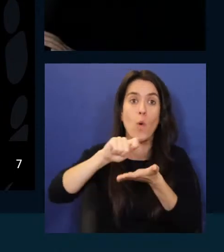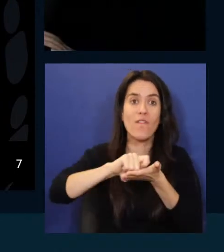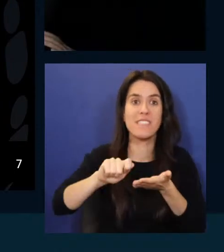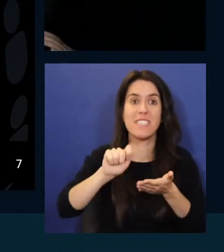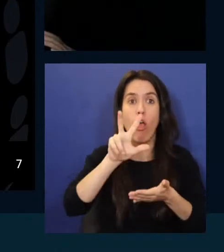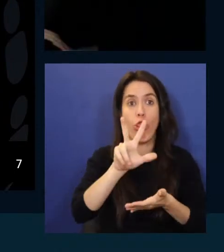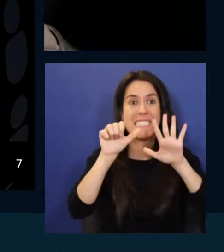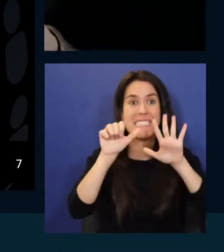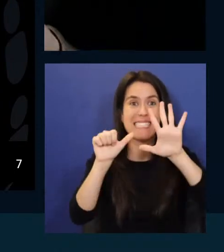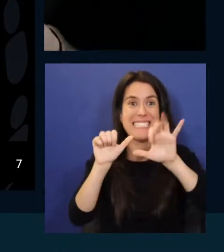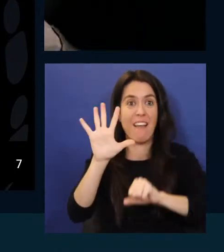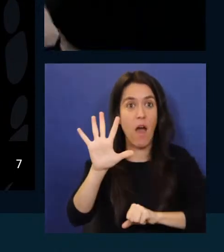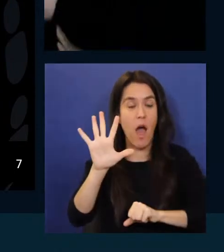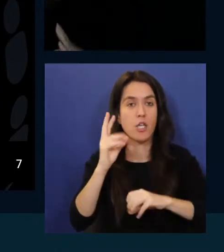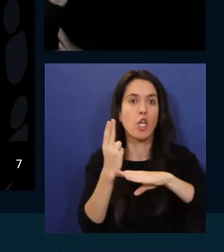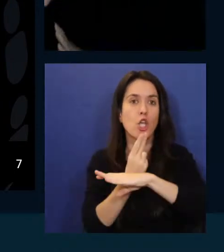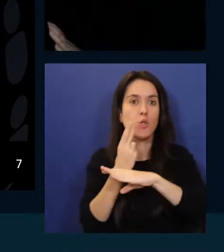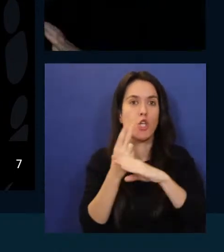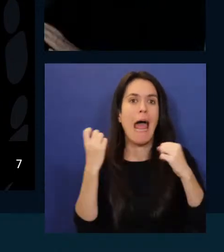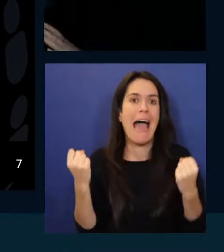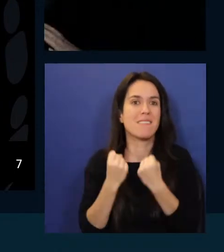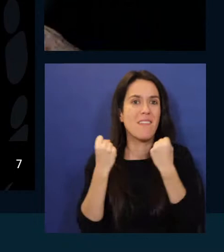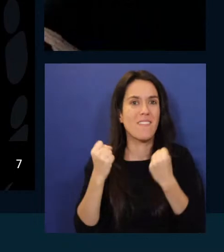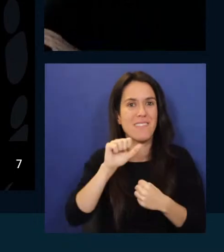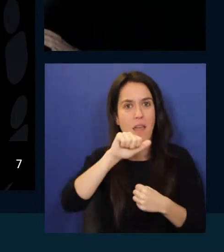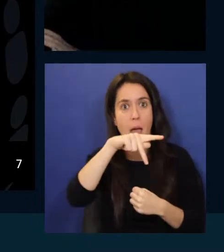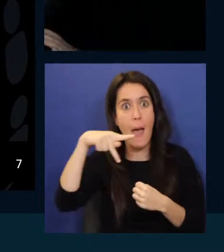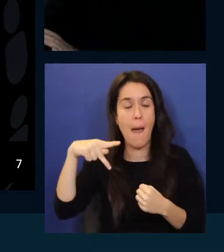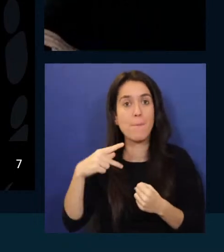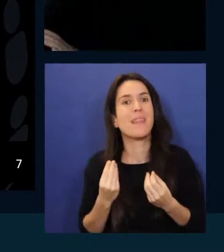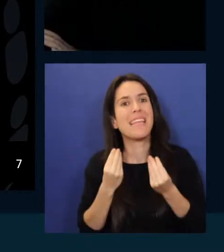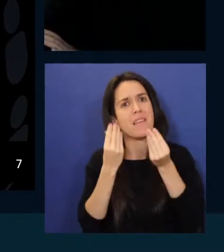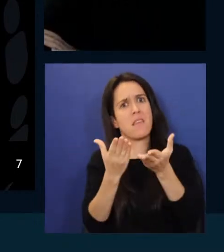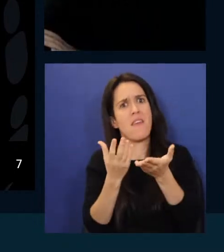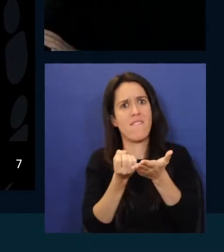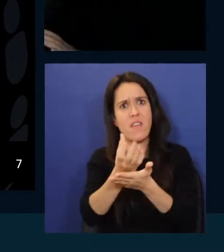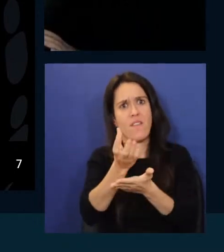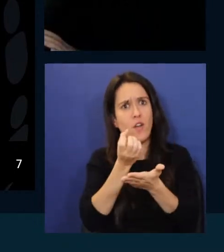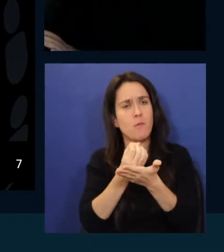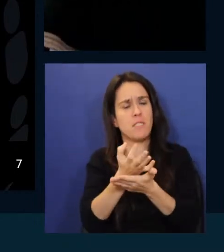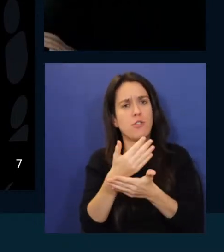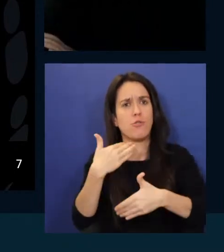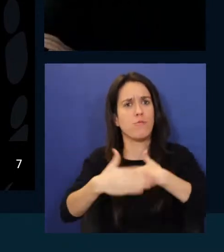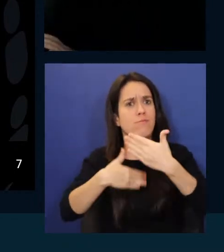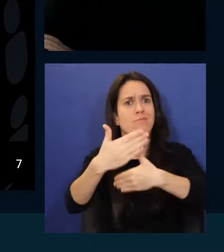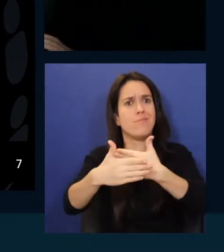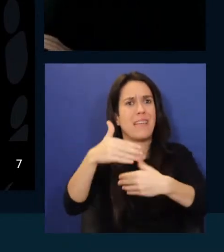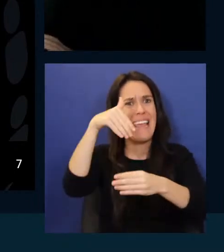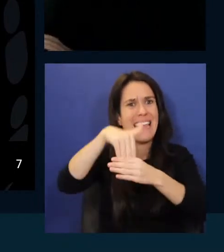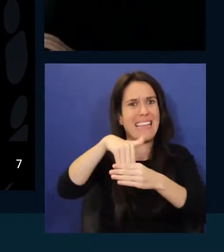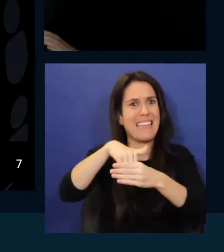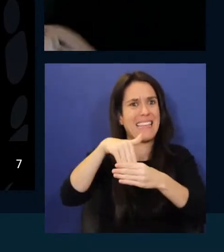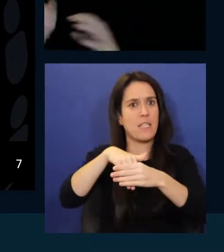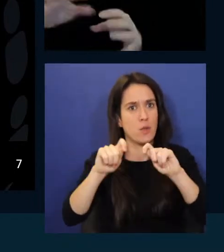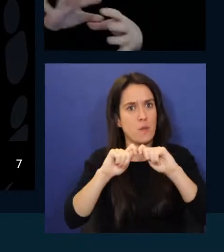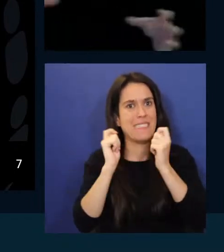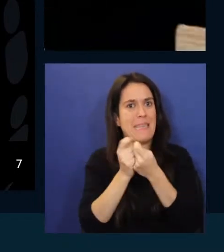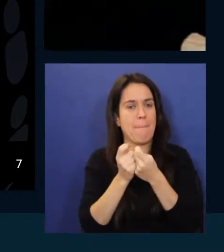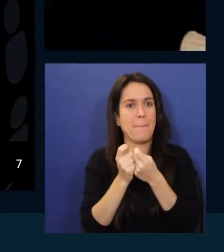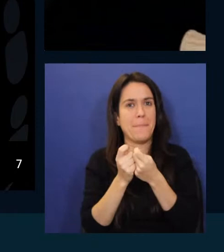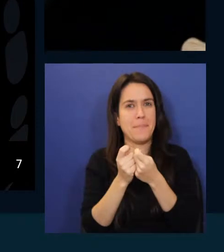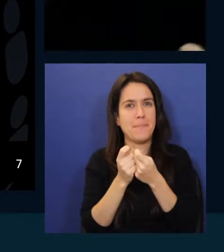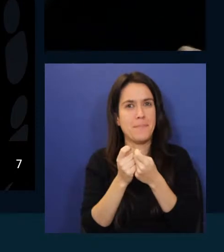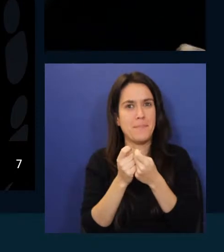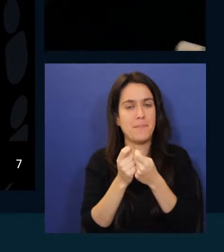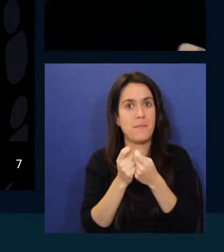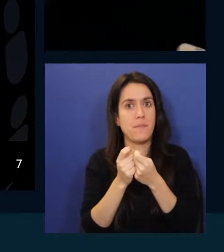app will give you an amount of insights into Teams, for instance, but it also